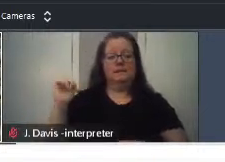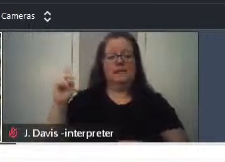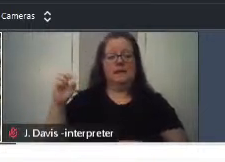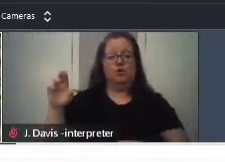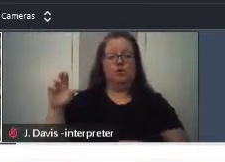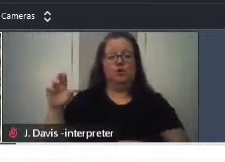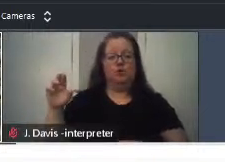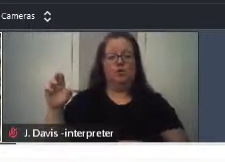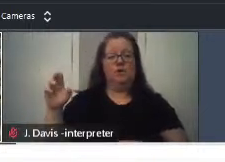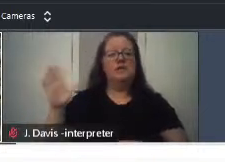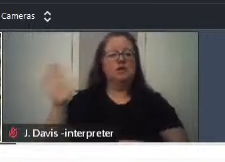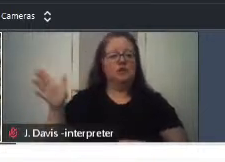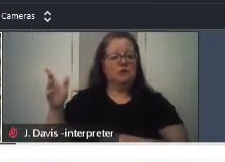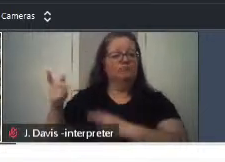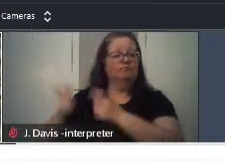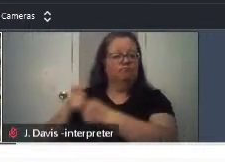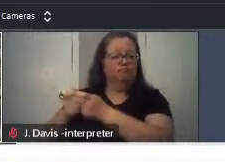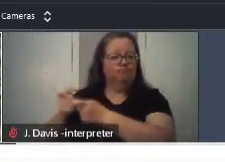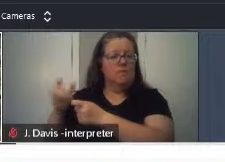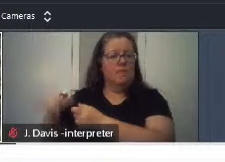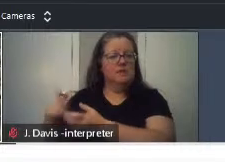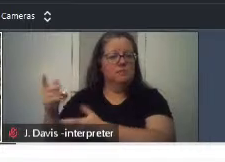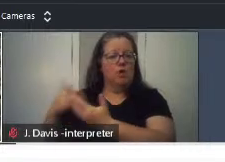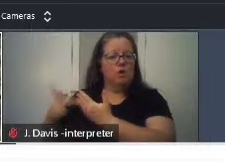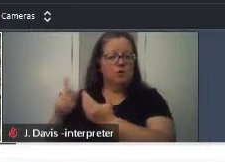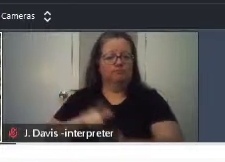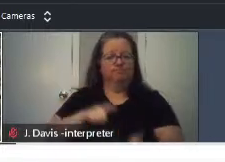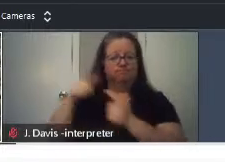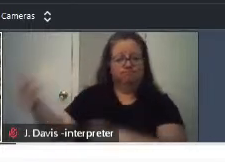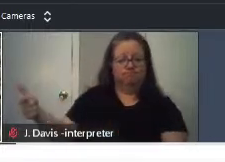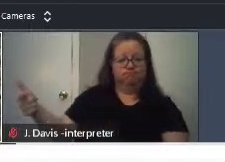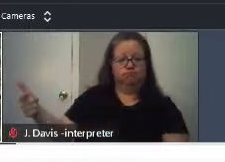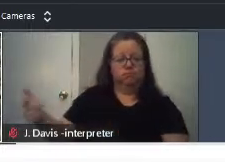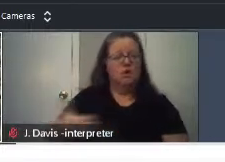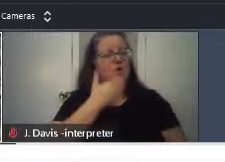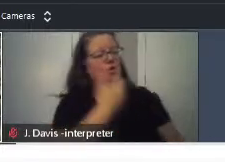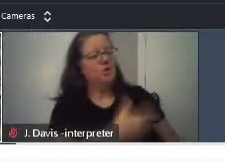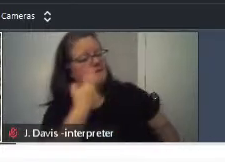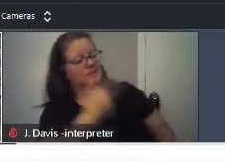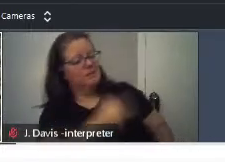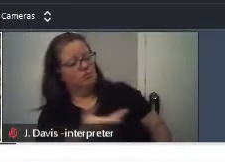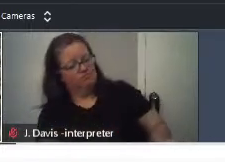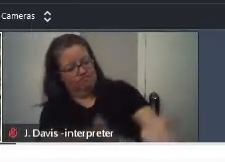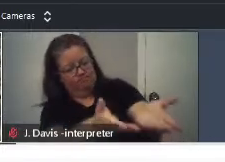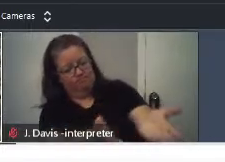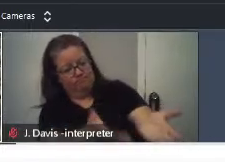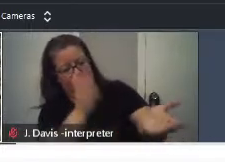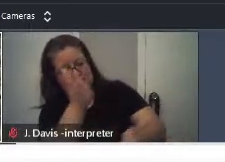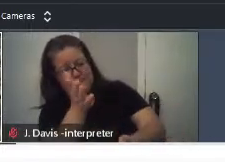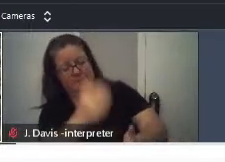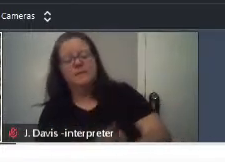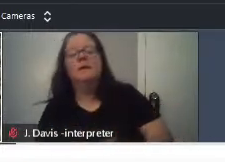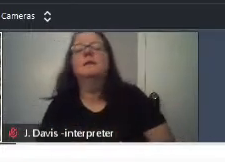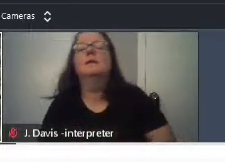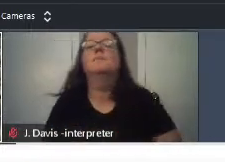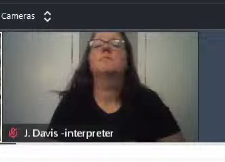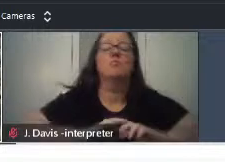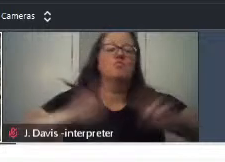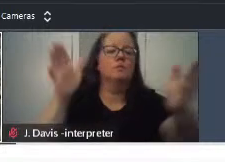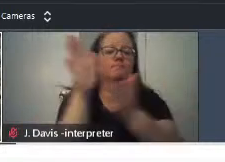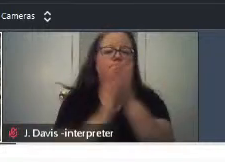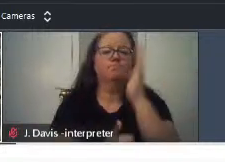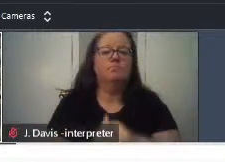she handled this project, so I'm gonna turn it over to her. Ms. Alexander, good to see you. The floor is yours, ma'am. Senior right-of-way agent